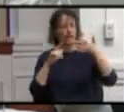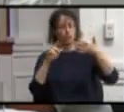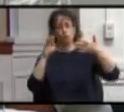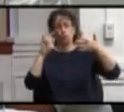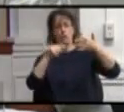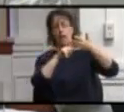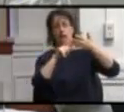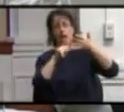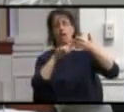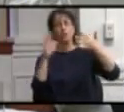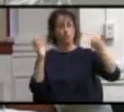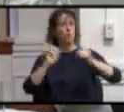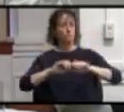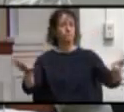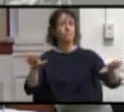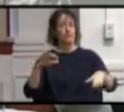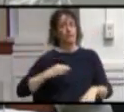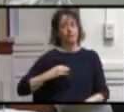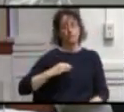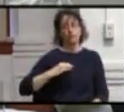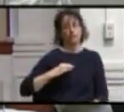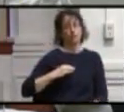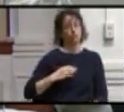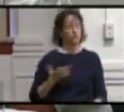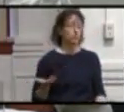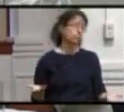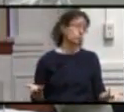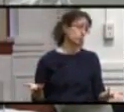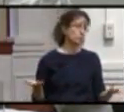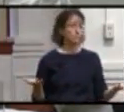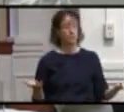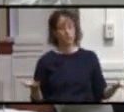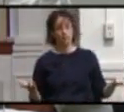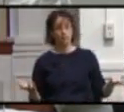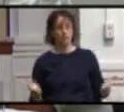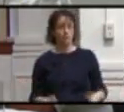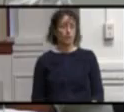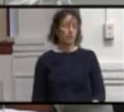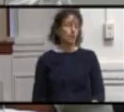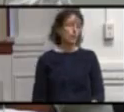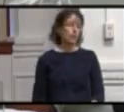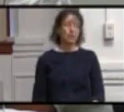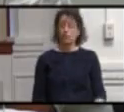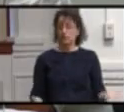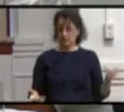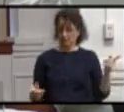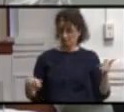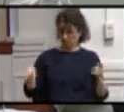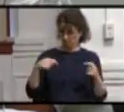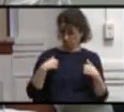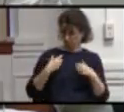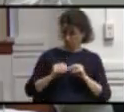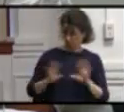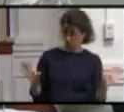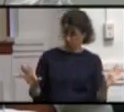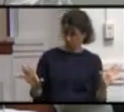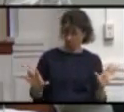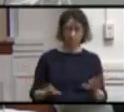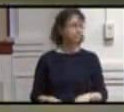have the applications available for people. So I don't know if that makes sense, because I've heard it so many times that I get it.